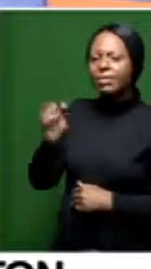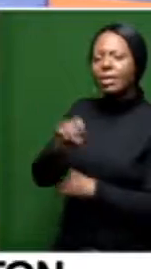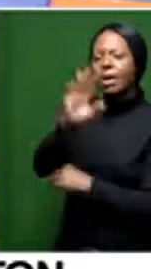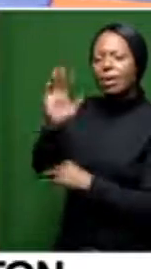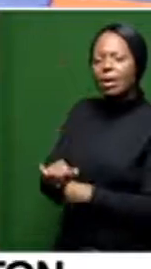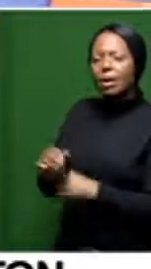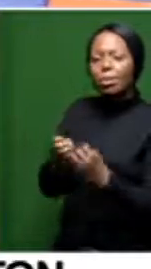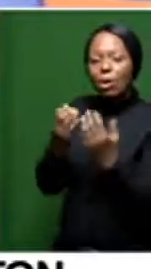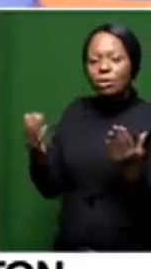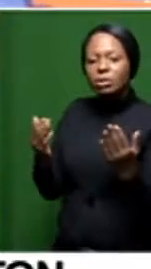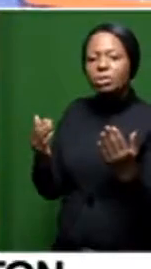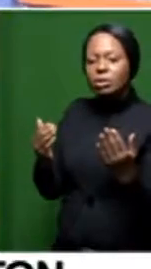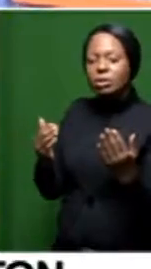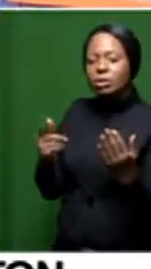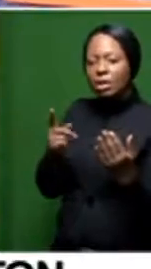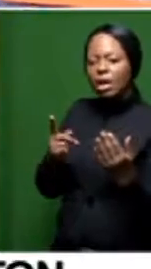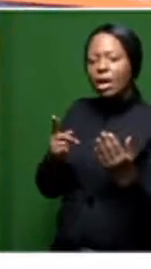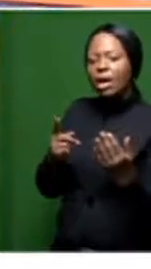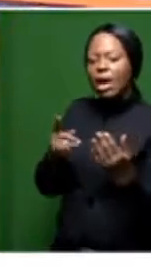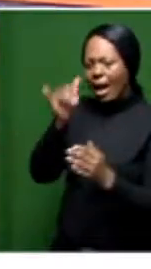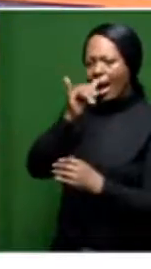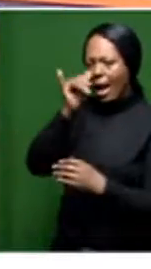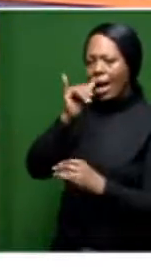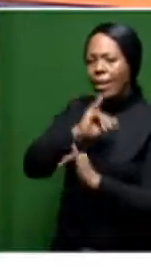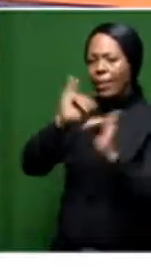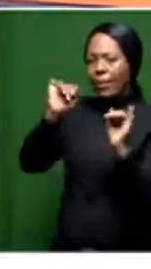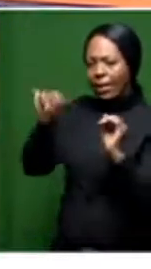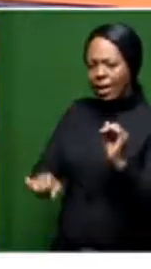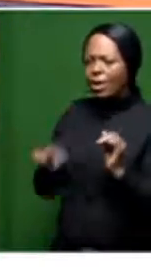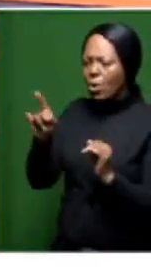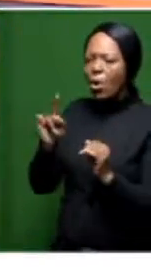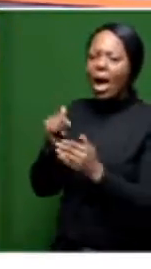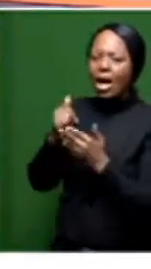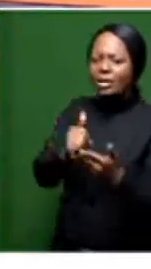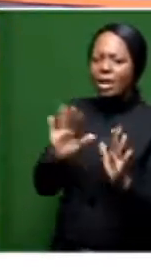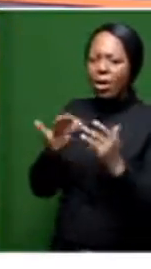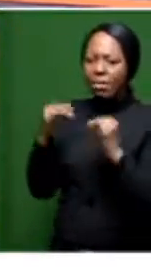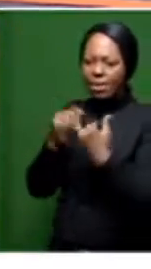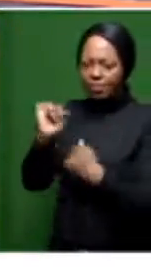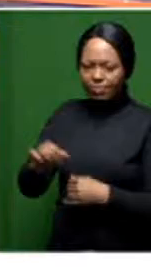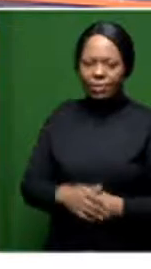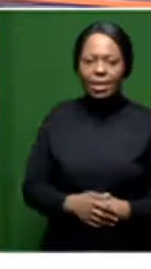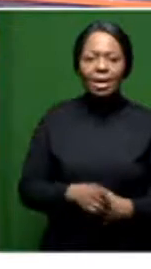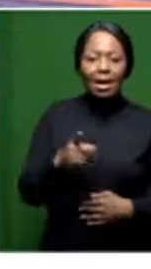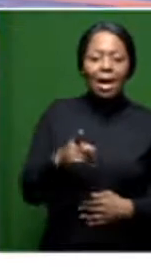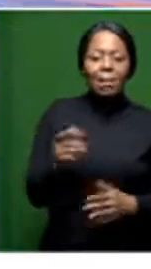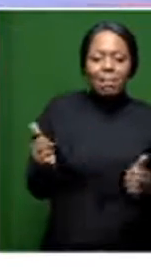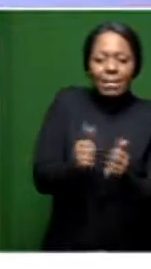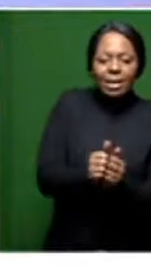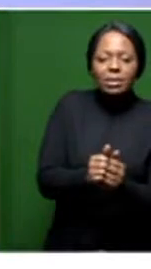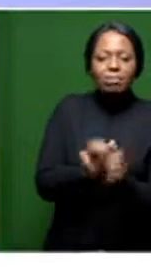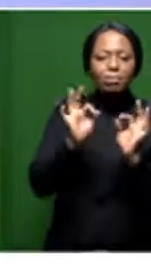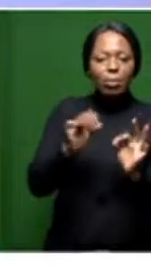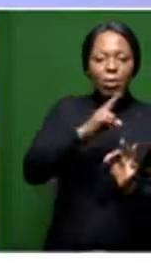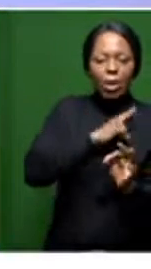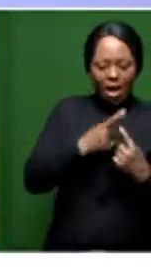in, crime in this country. Well, it's quite relevant to this specific partnership, because this deal started off with